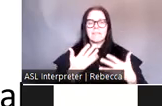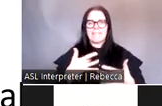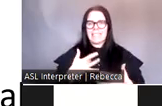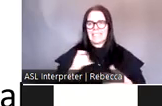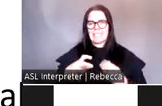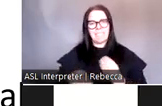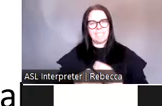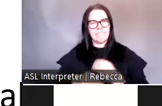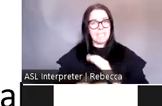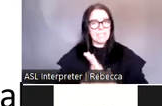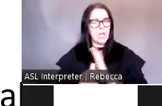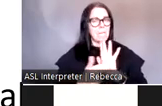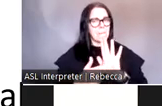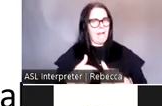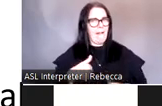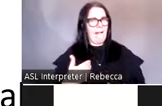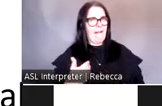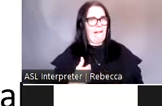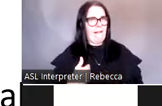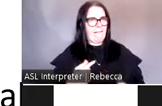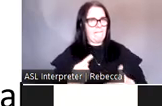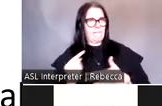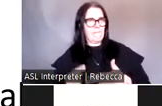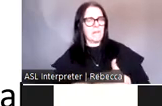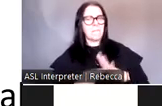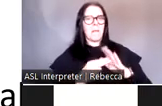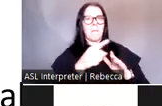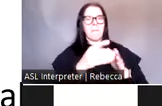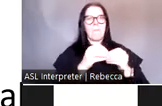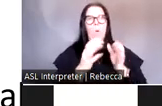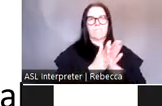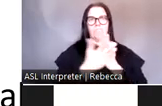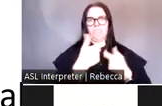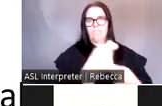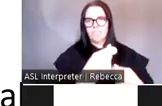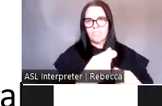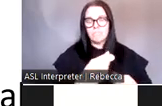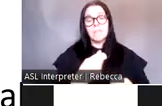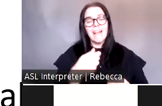so they have greater capacity as a contractor, certainly micro-credentials could help them as well.